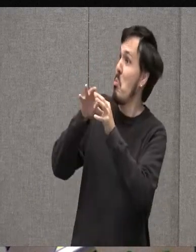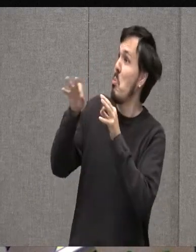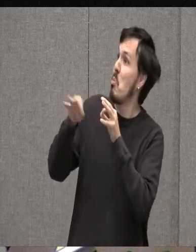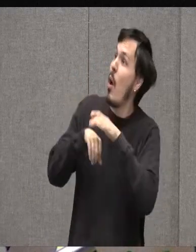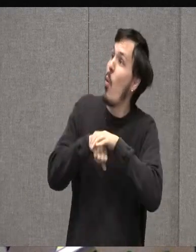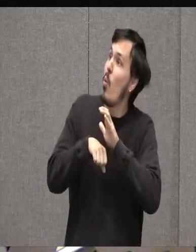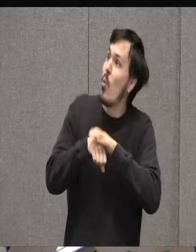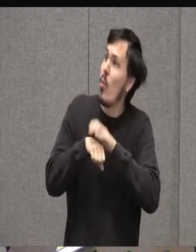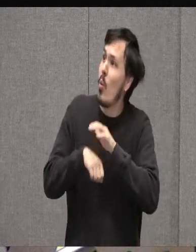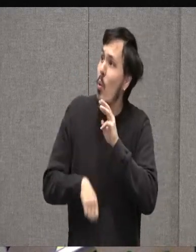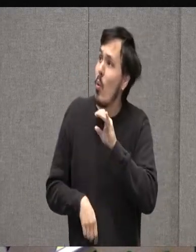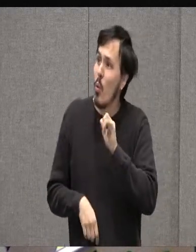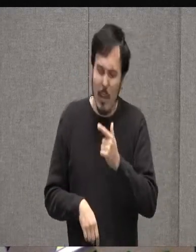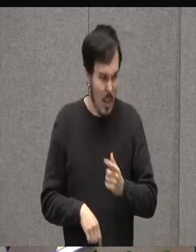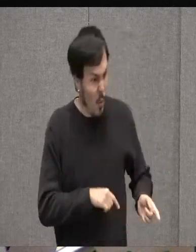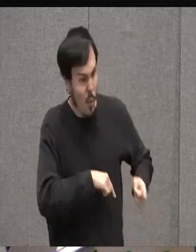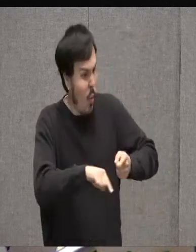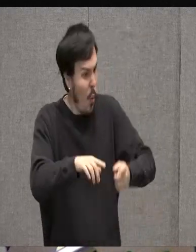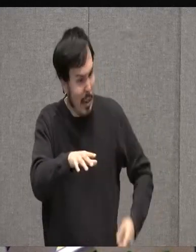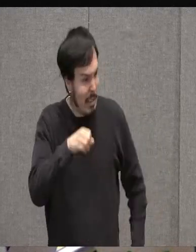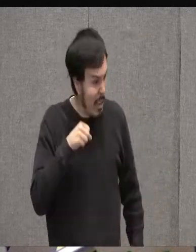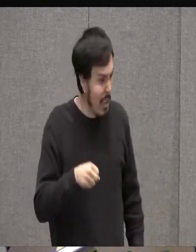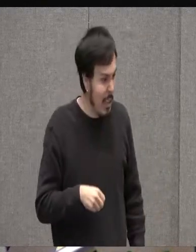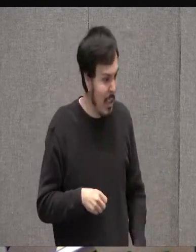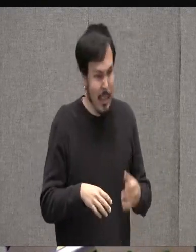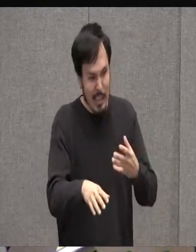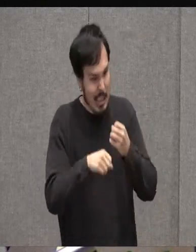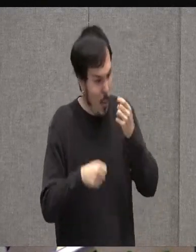gnashing the teeth until sparks flew.